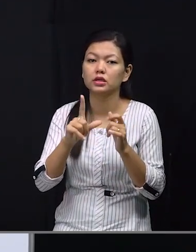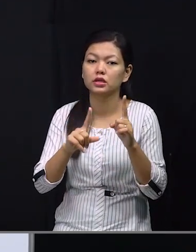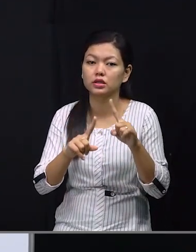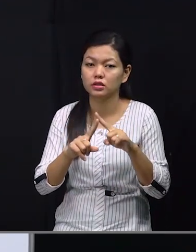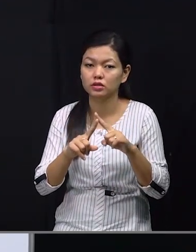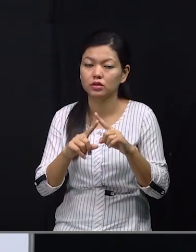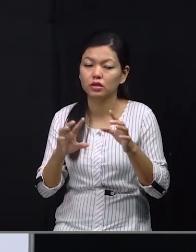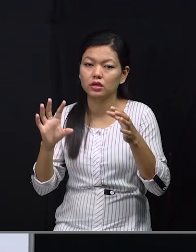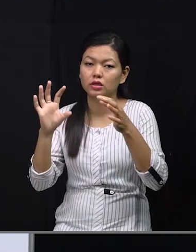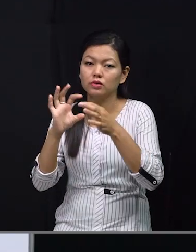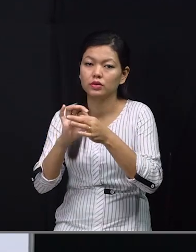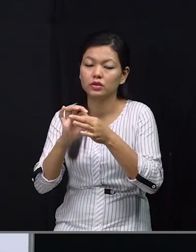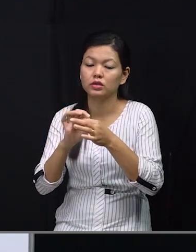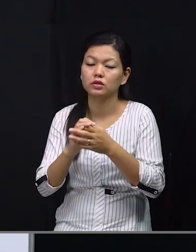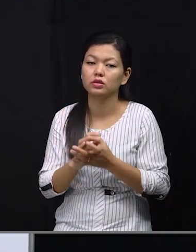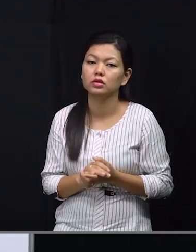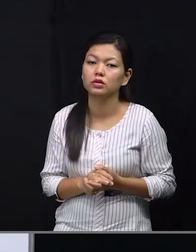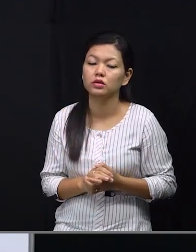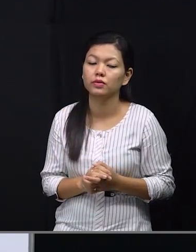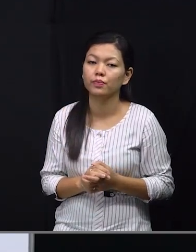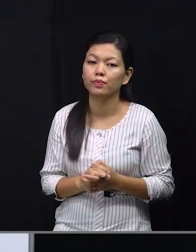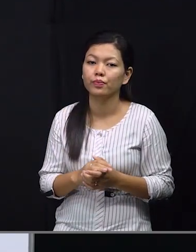cuprous bromide.